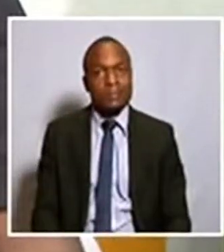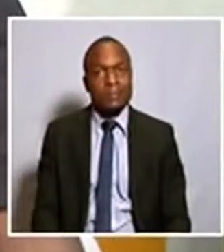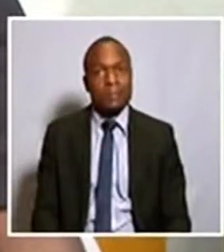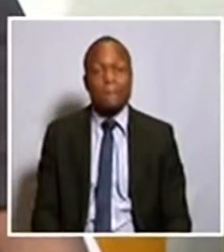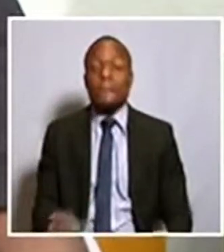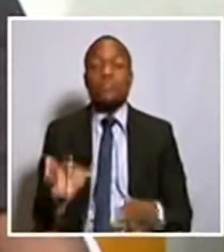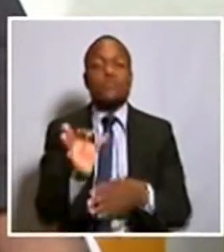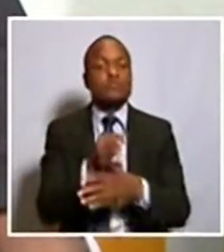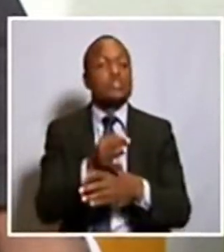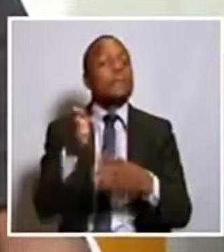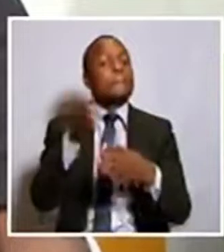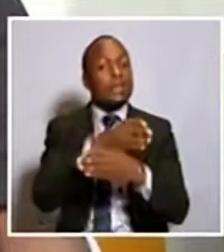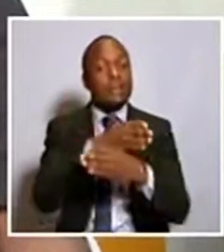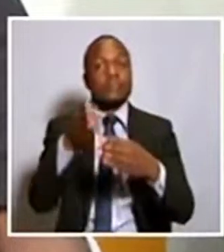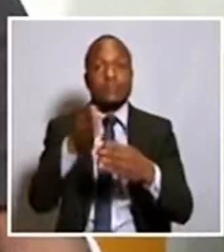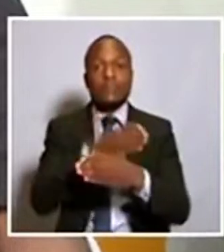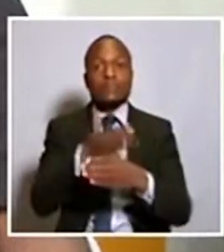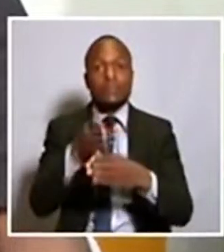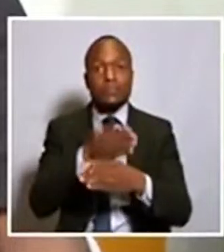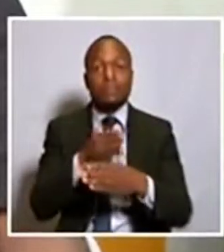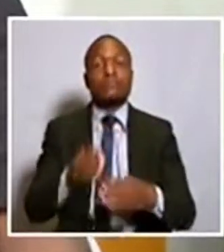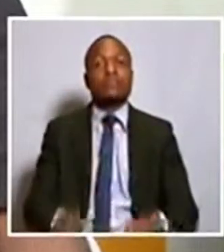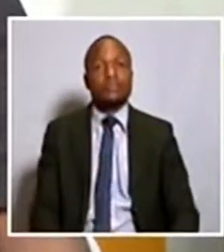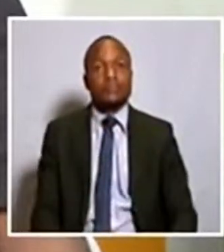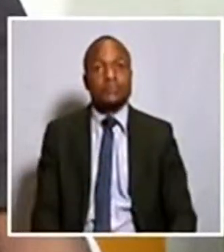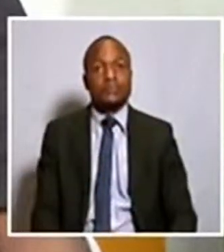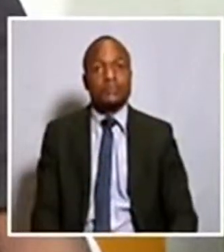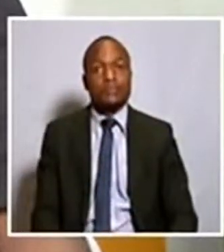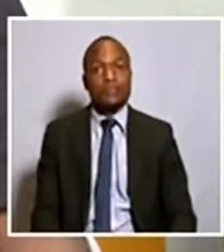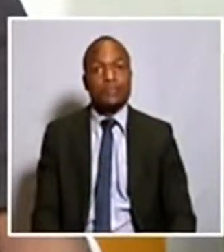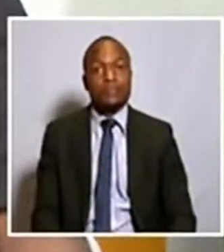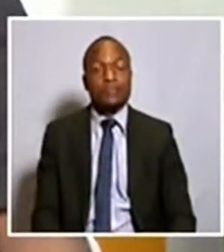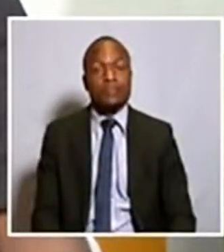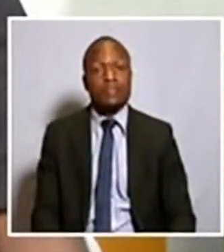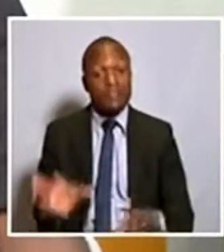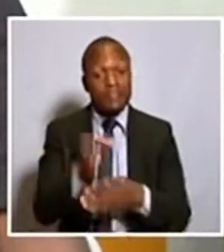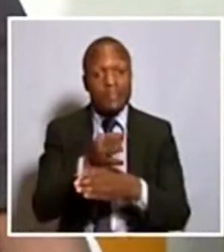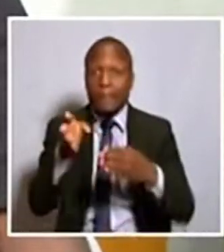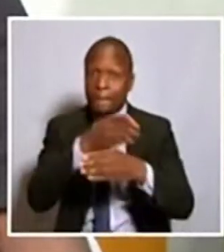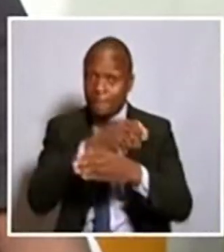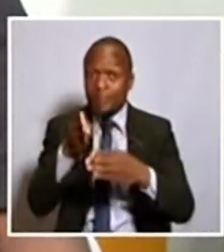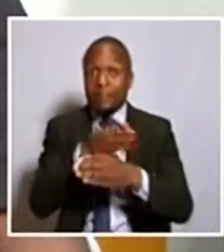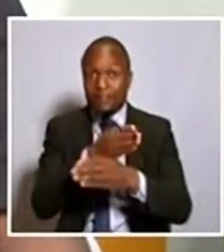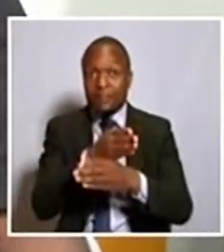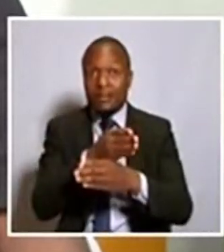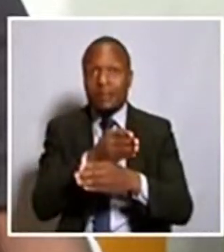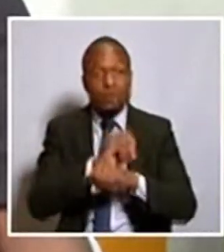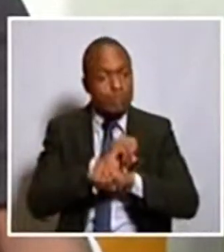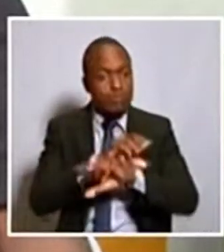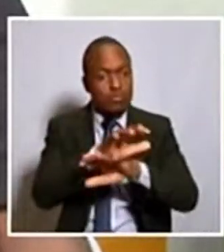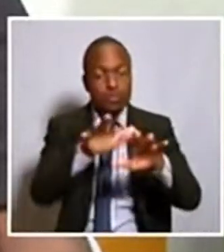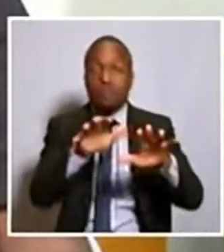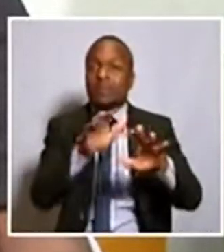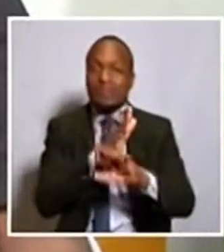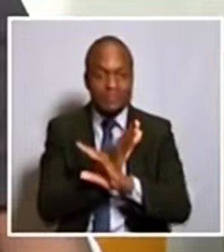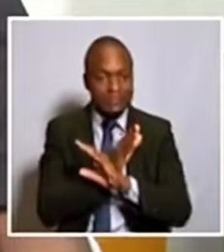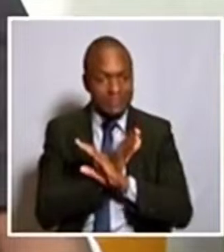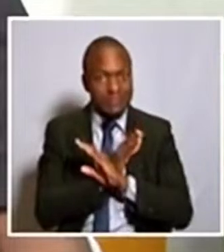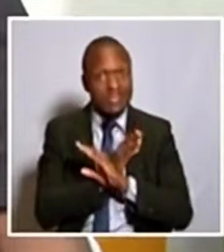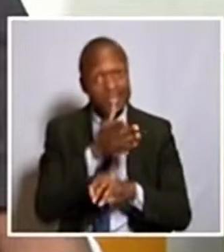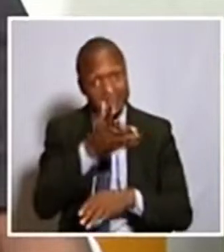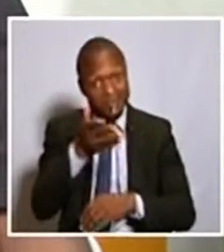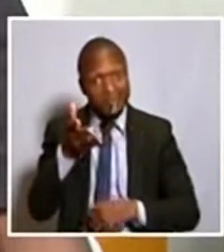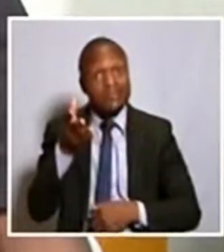a fish business. And a fish business is something which is almost spreading the entire country. And we know that there